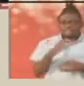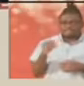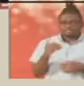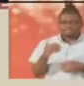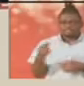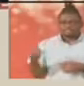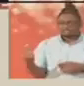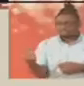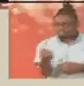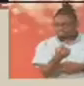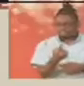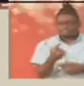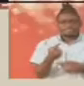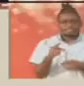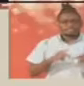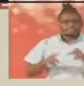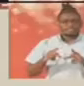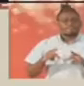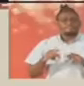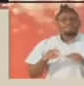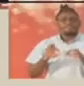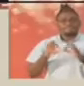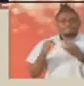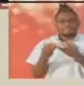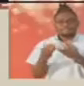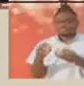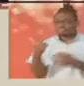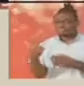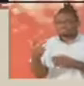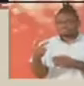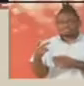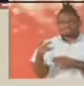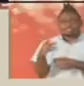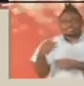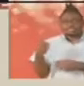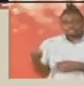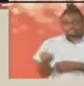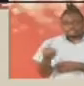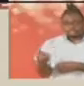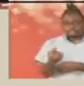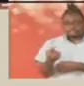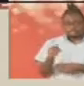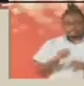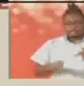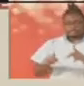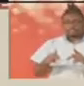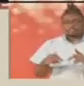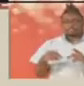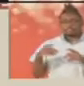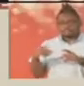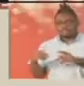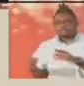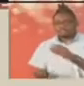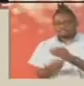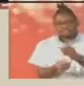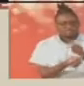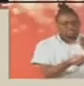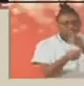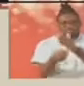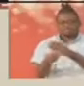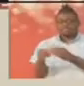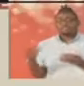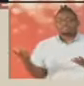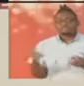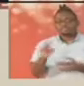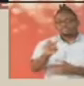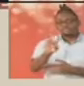we have a family of 3, as well as individuals, contributing to that number of 26. So within County Caroni, some